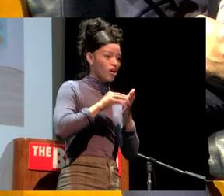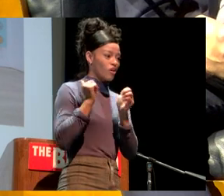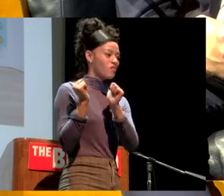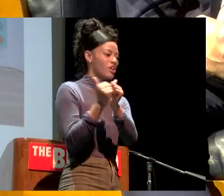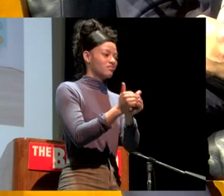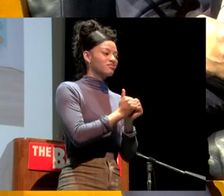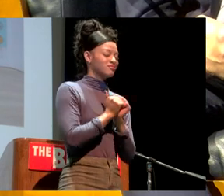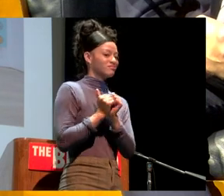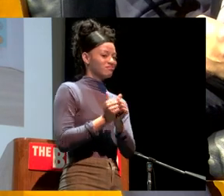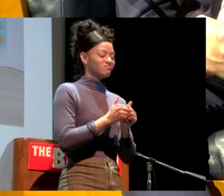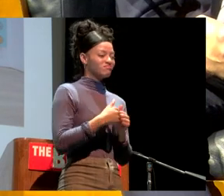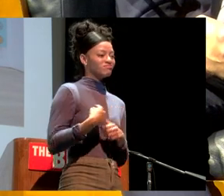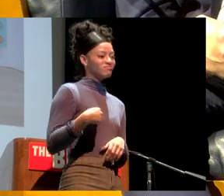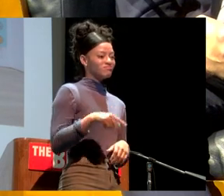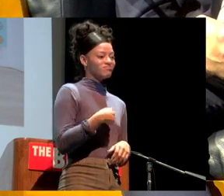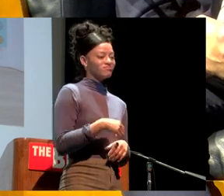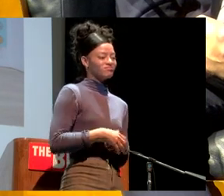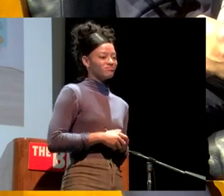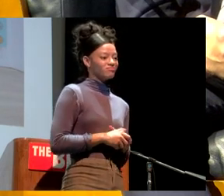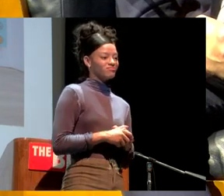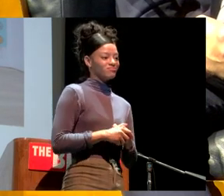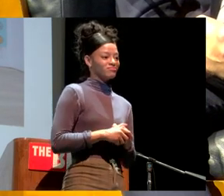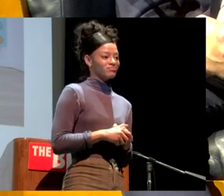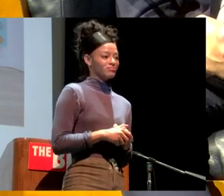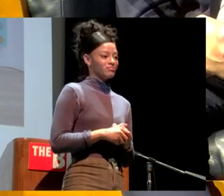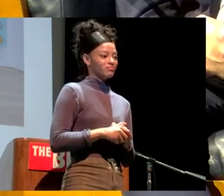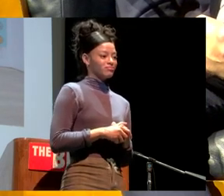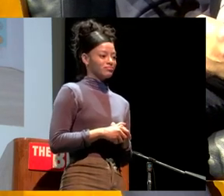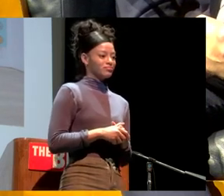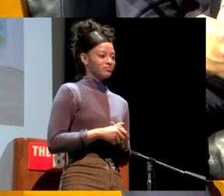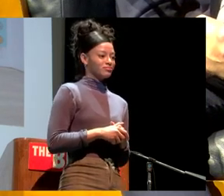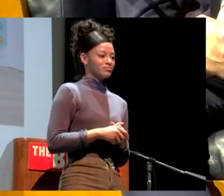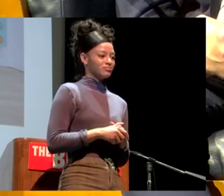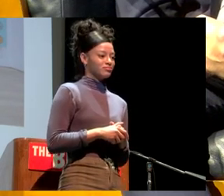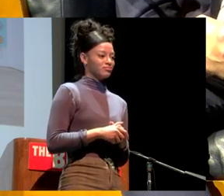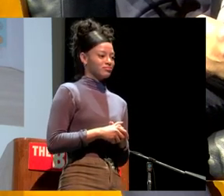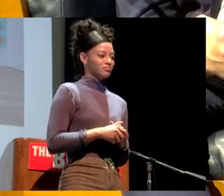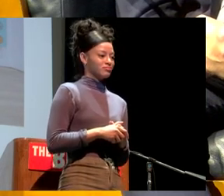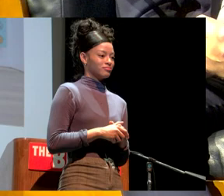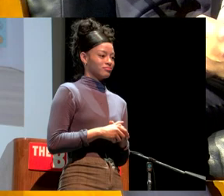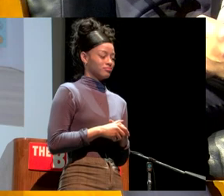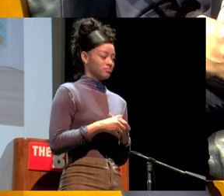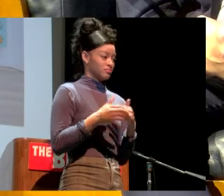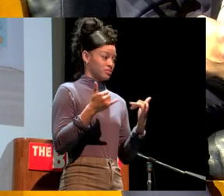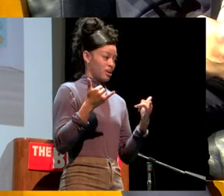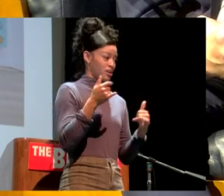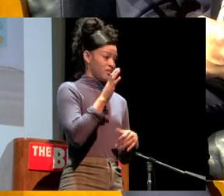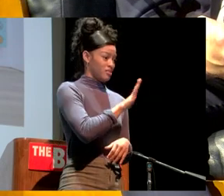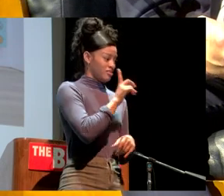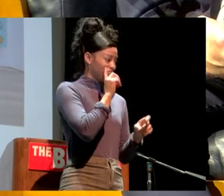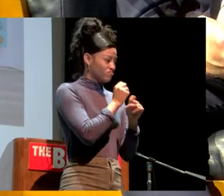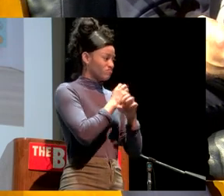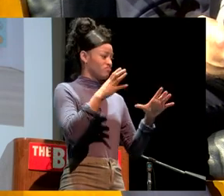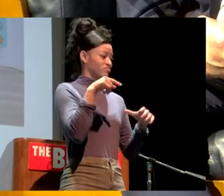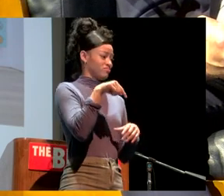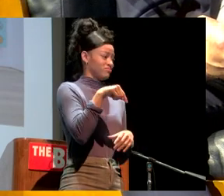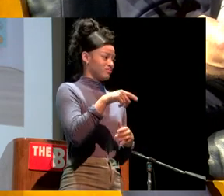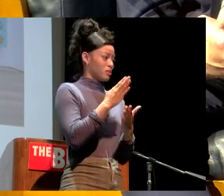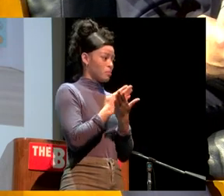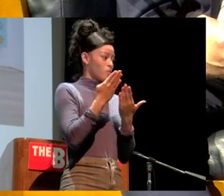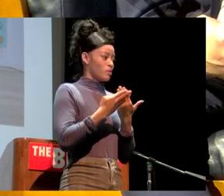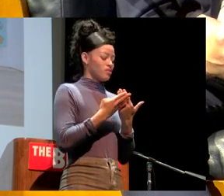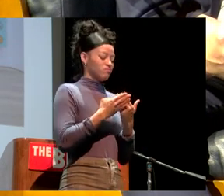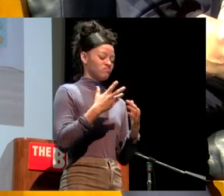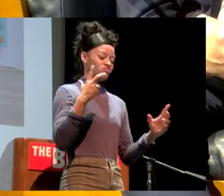made it do, I think, one of the best projects of the year. And the fact he, had it at the Gagosian and merged worlds like this, and I think people will realize